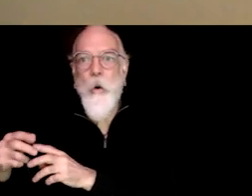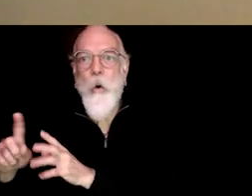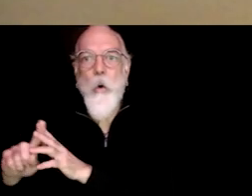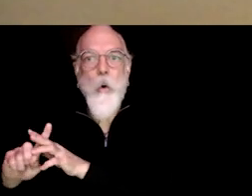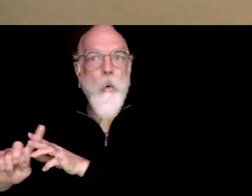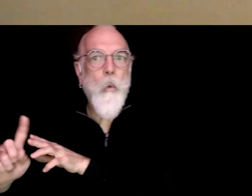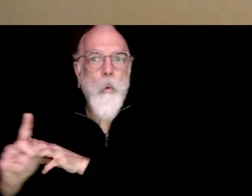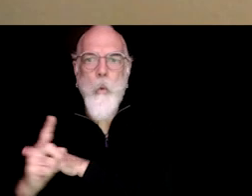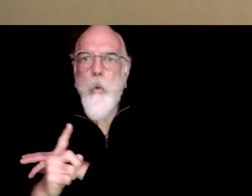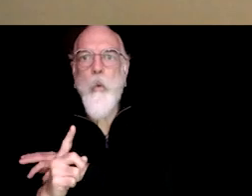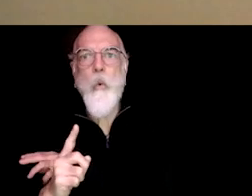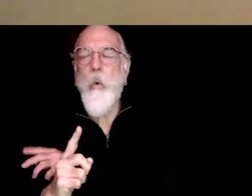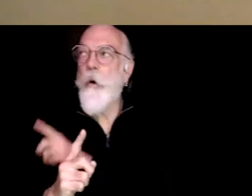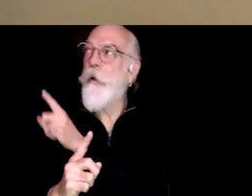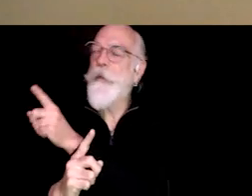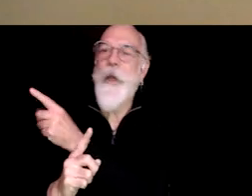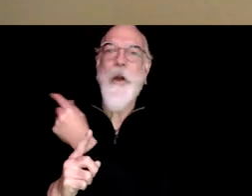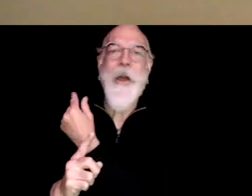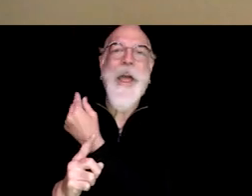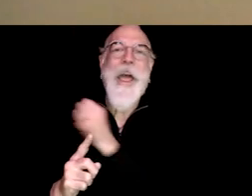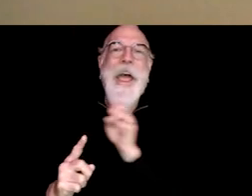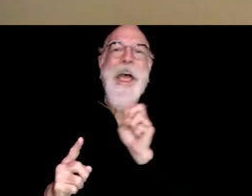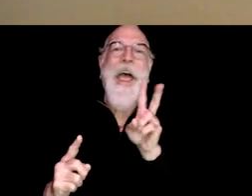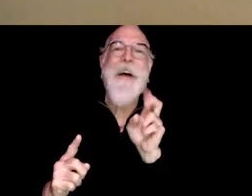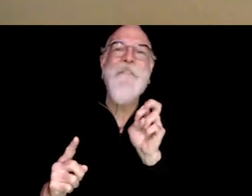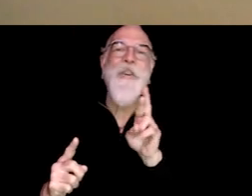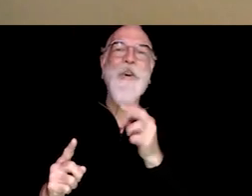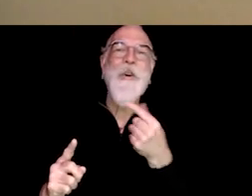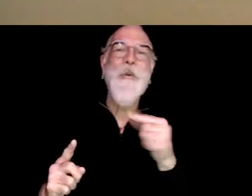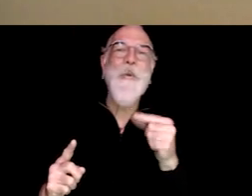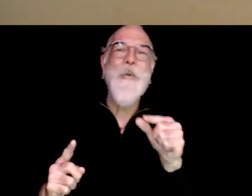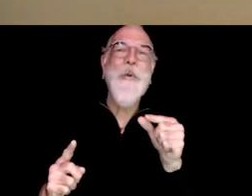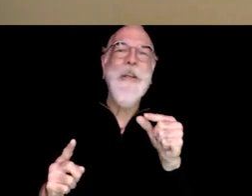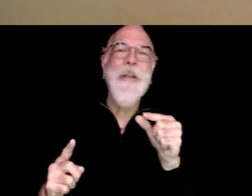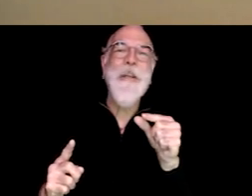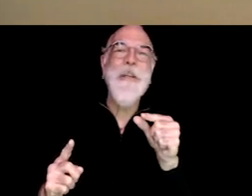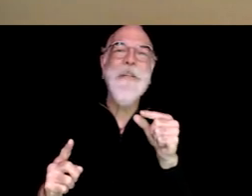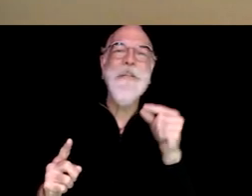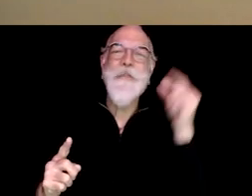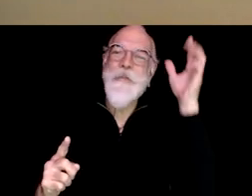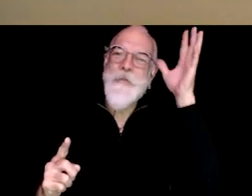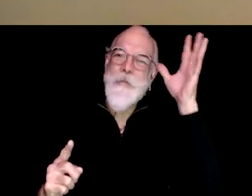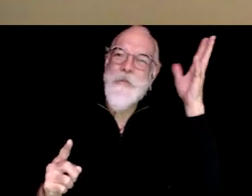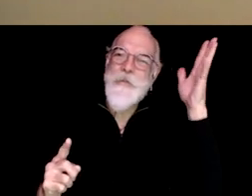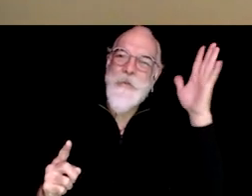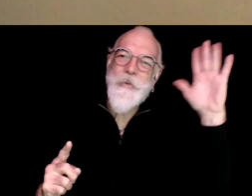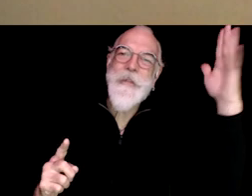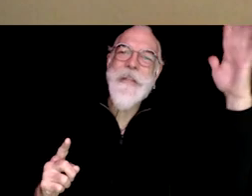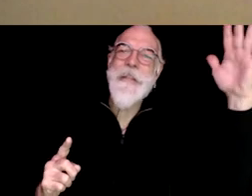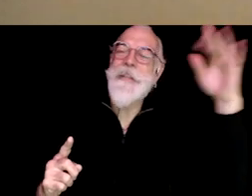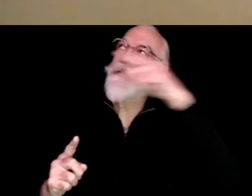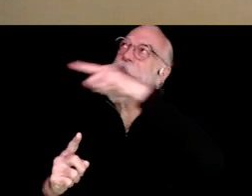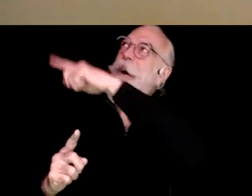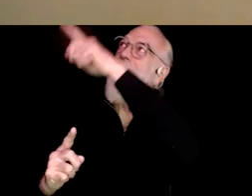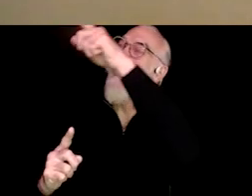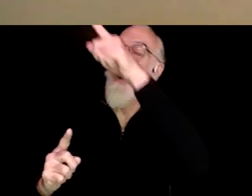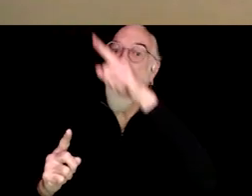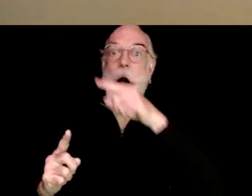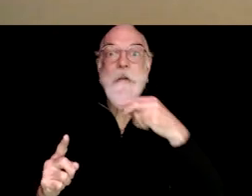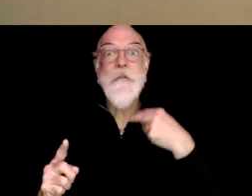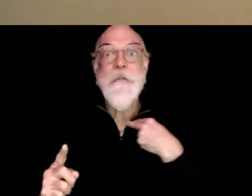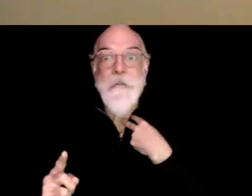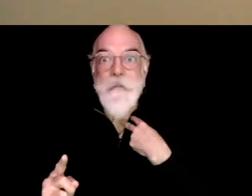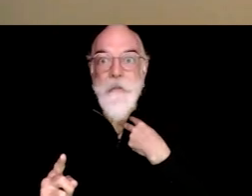the evergreen trees with spring flowers in its antlers. It is, as is